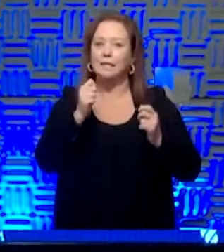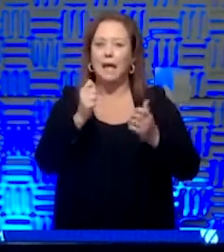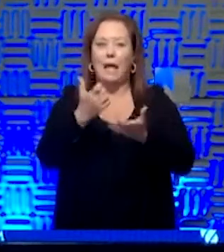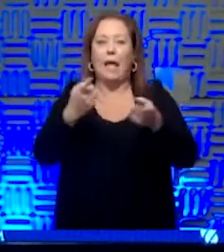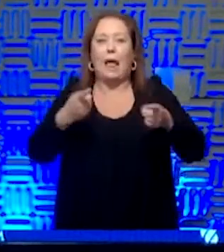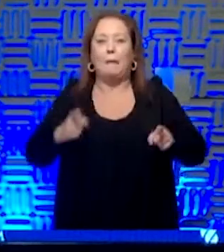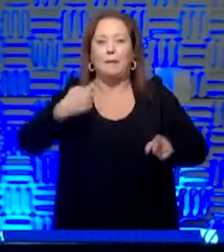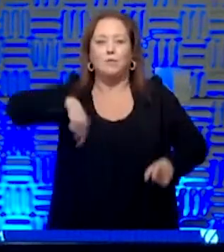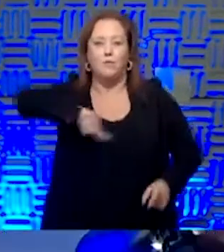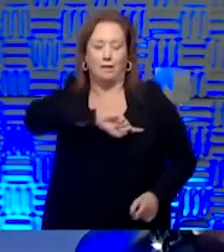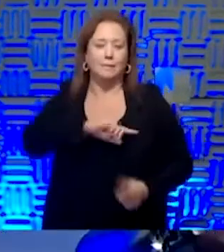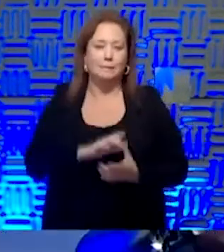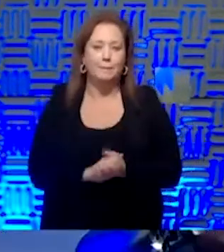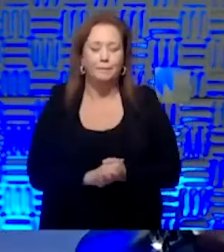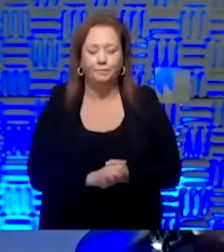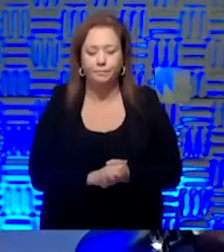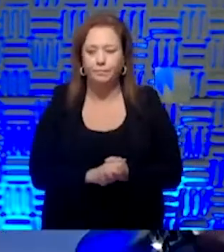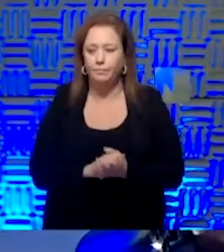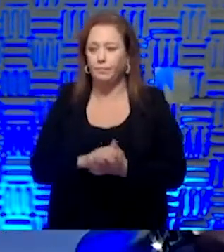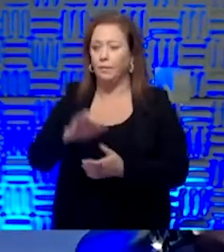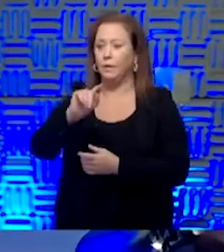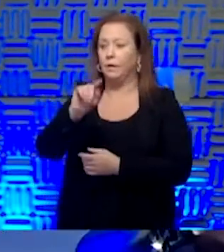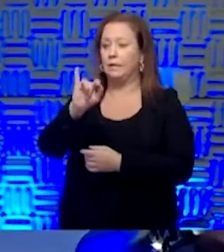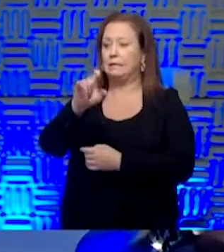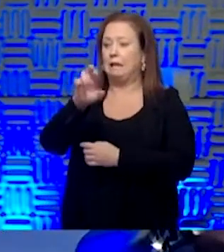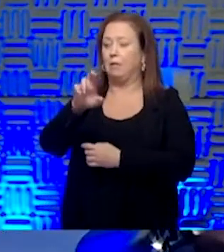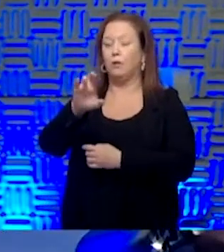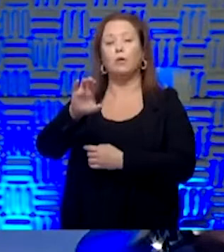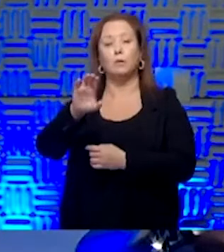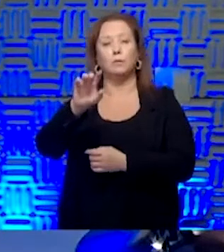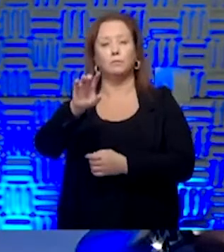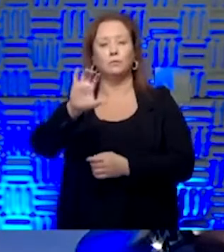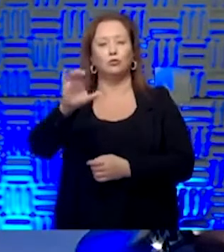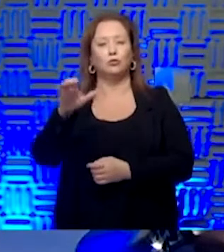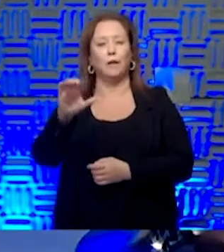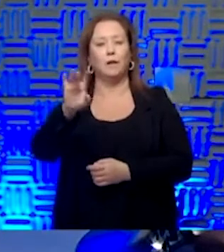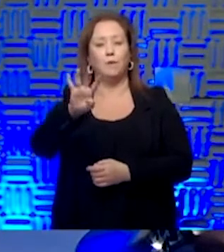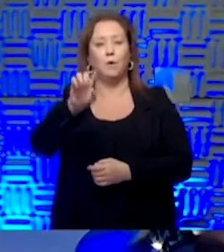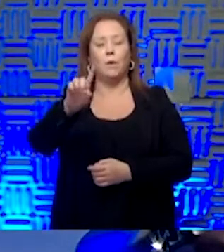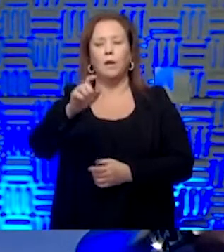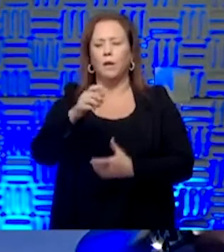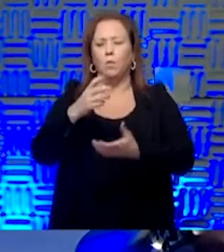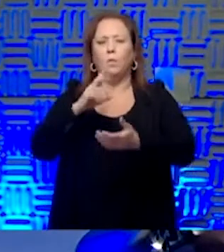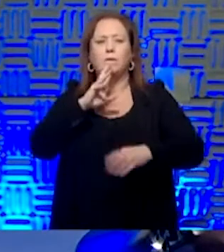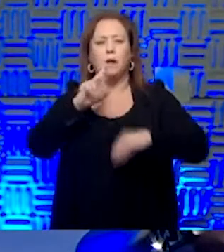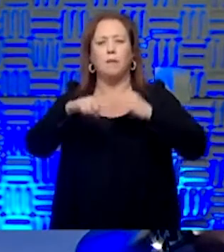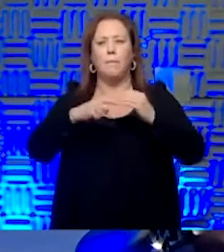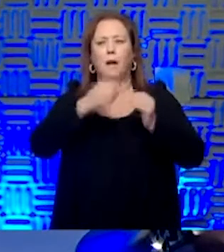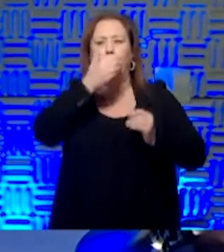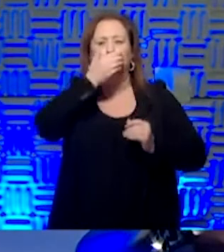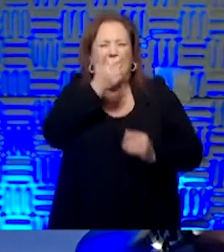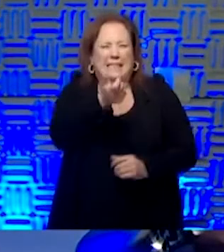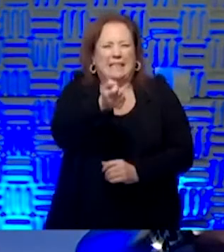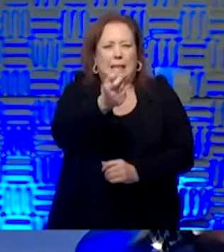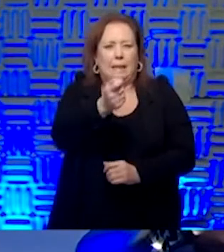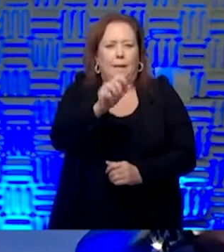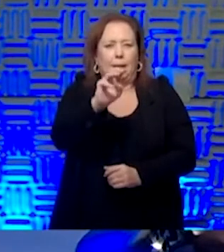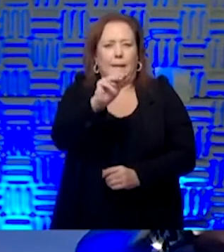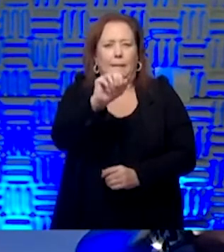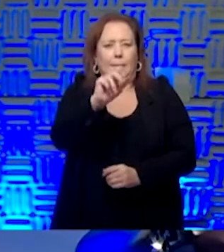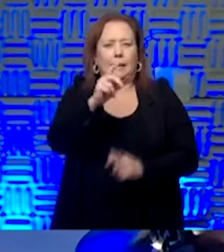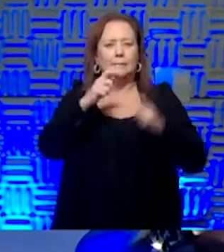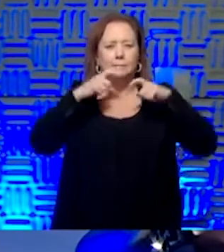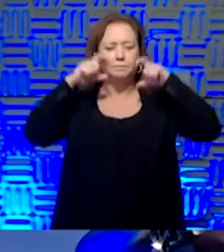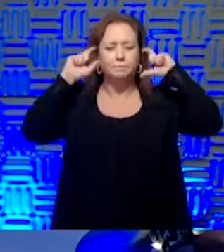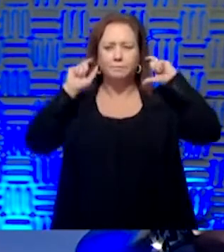So, next question. This is Taylor at 41. We talked about masks this morning a little bit with Dr. Hawkinson, and you mentioned